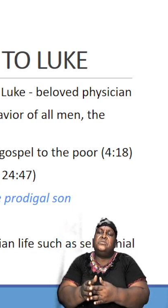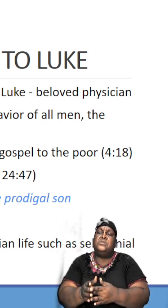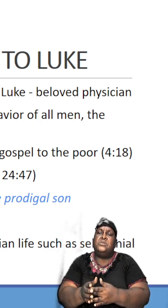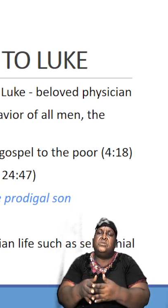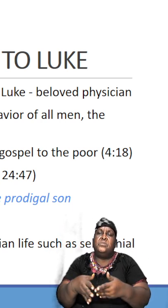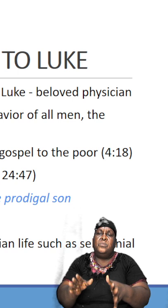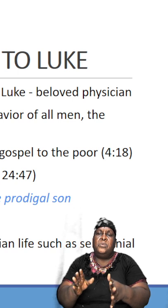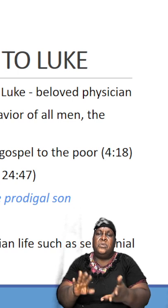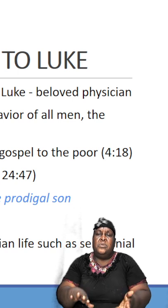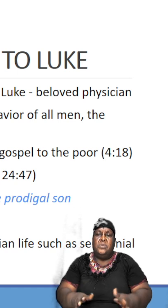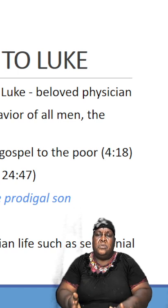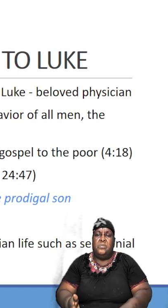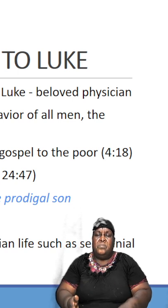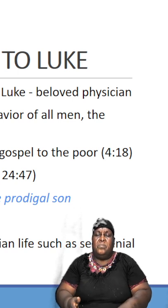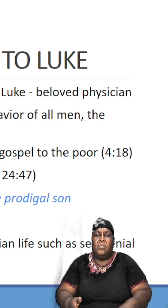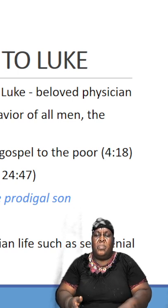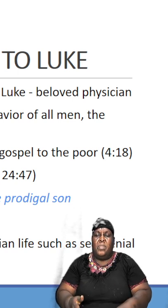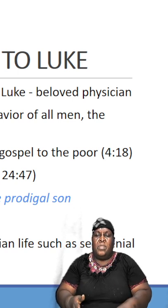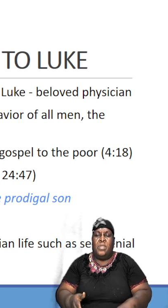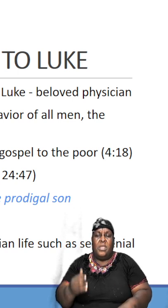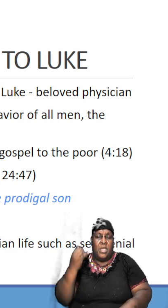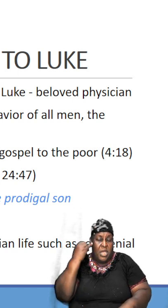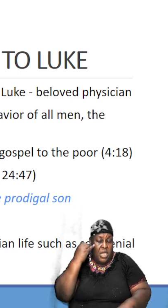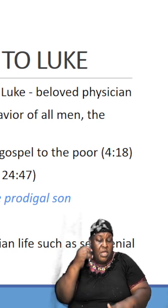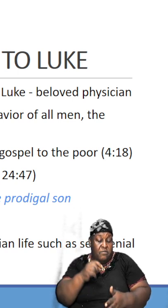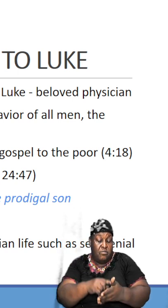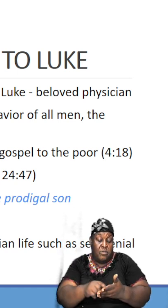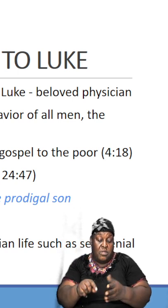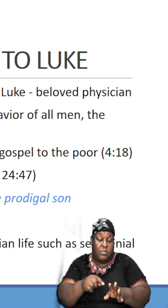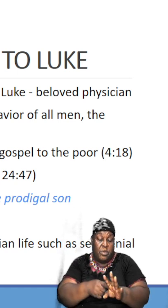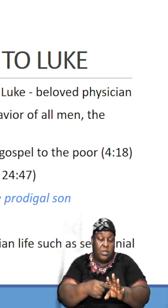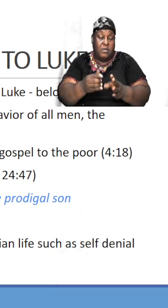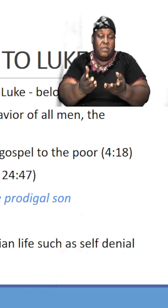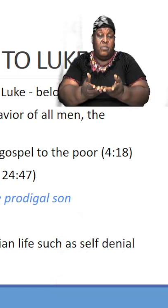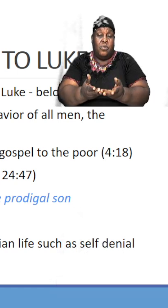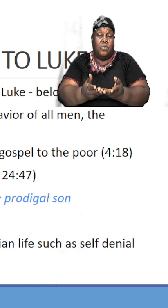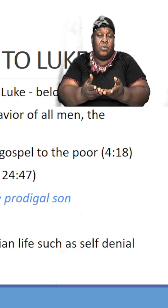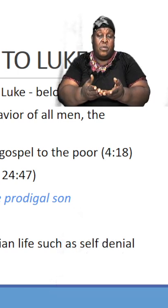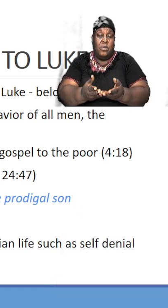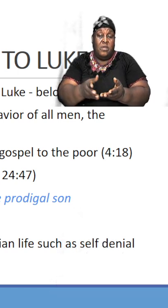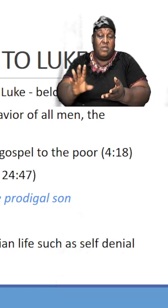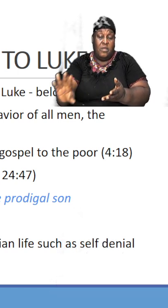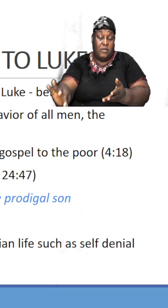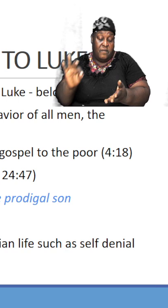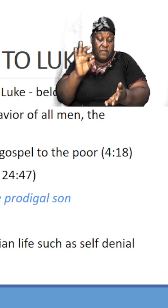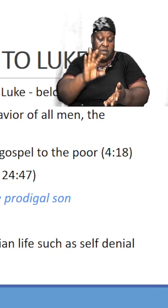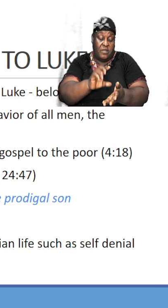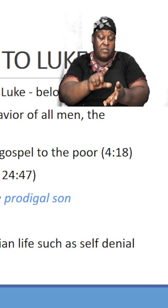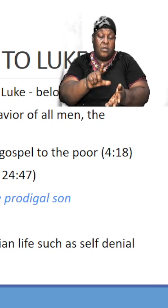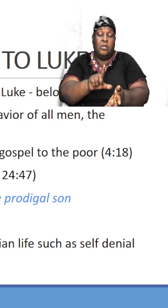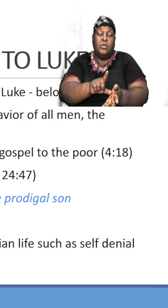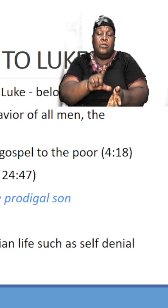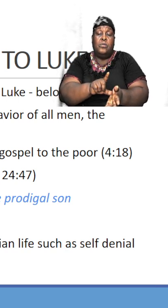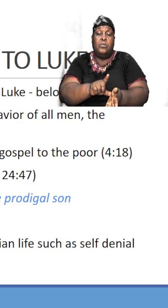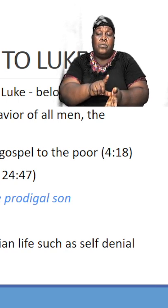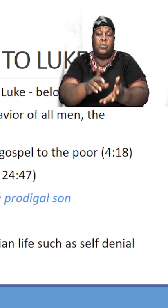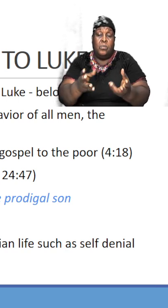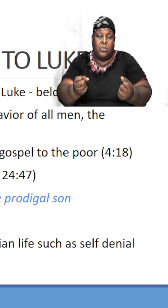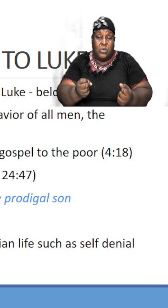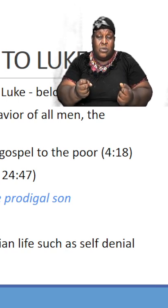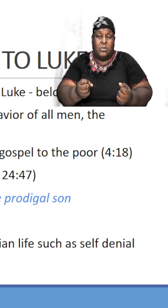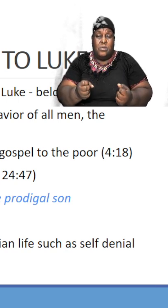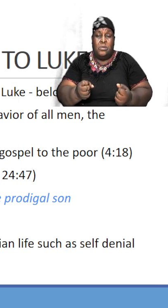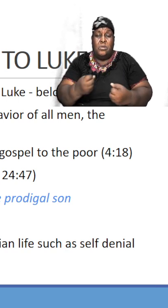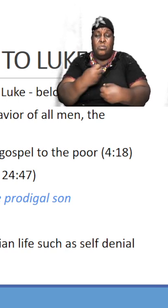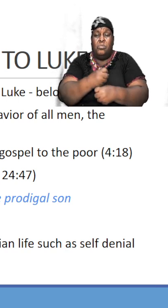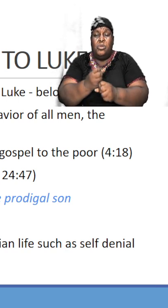the beginning of the book, you will find that Luke, you know, wrote that he wanted to set in order the things that would, you know, believe.